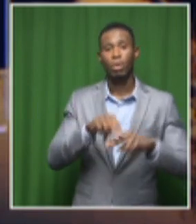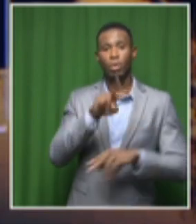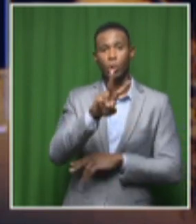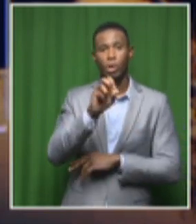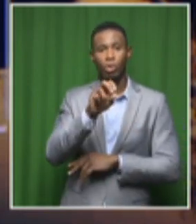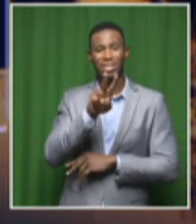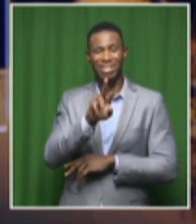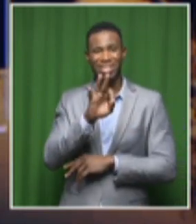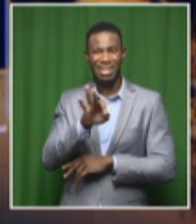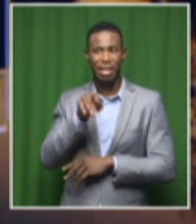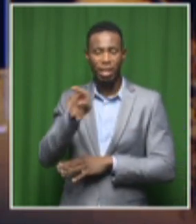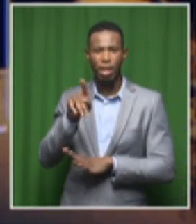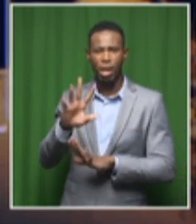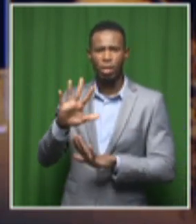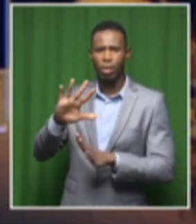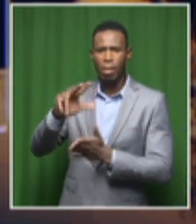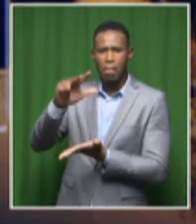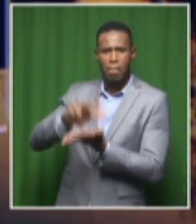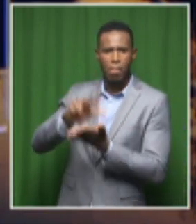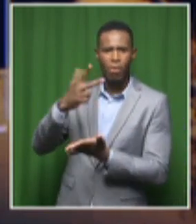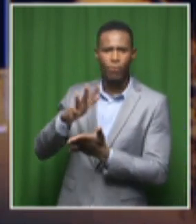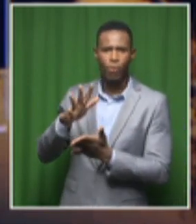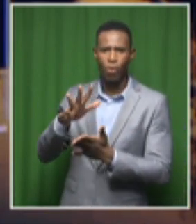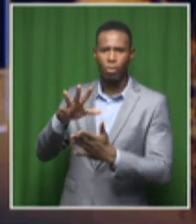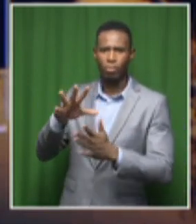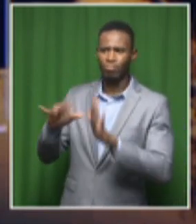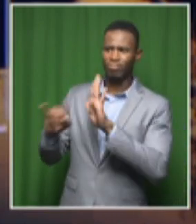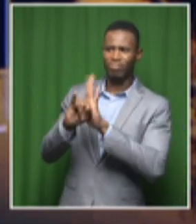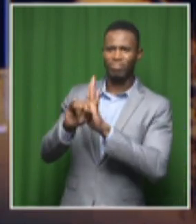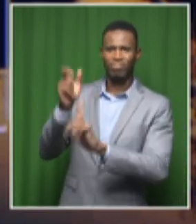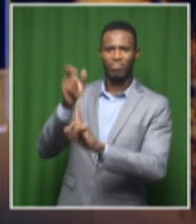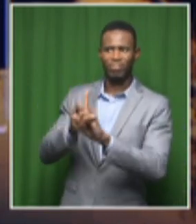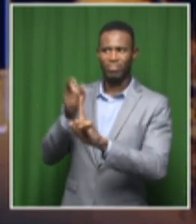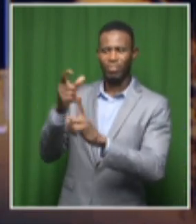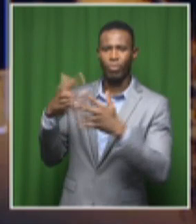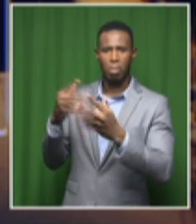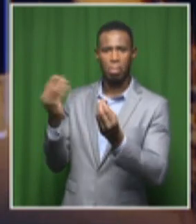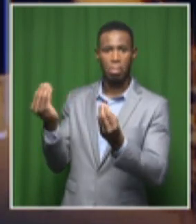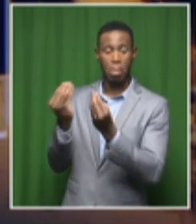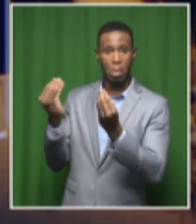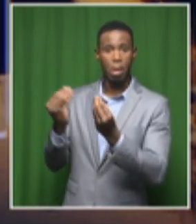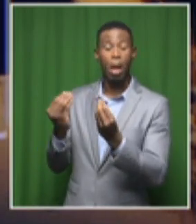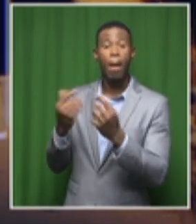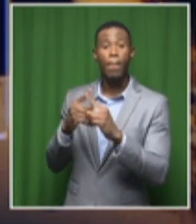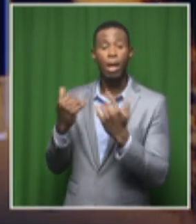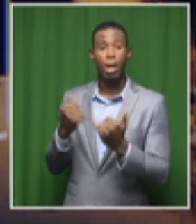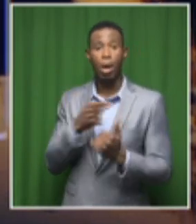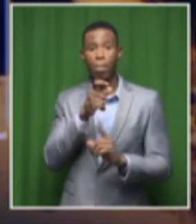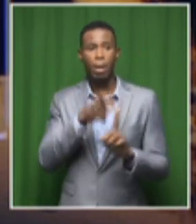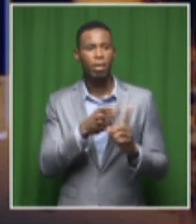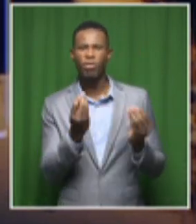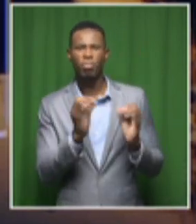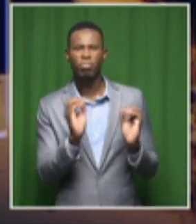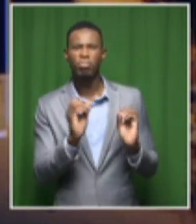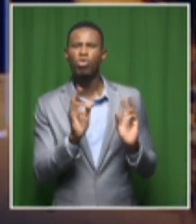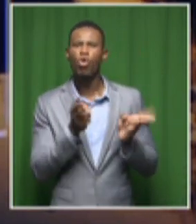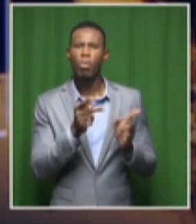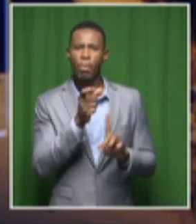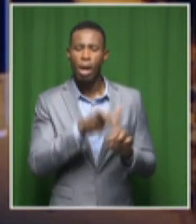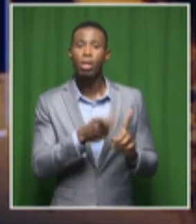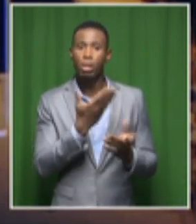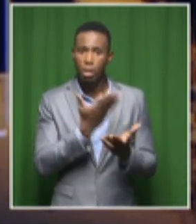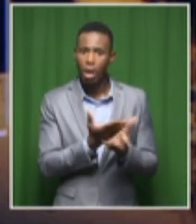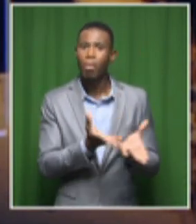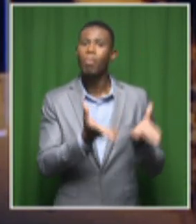badge, once an almost impossible to get, everyday user can actually get it. Basically, it means that even the